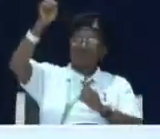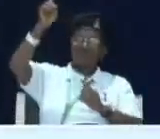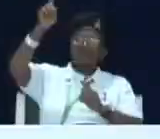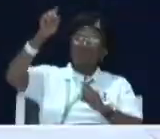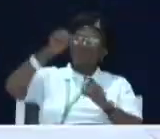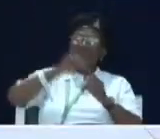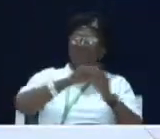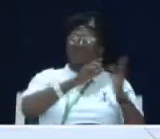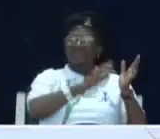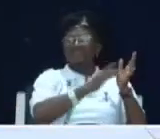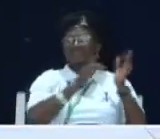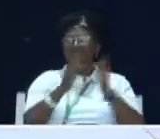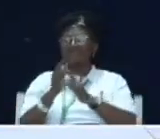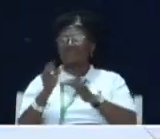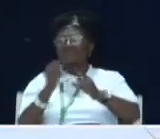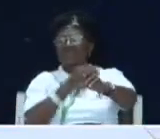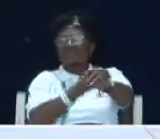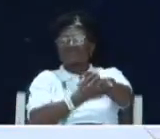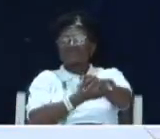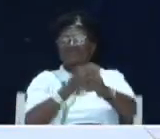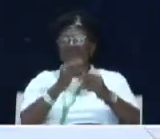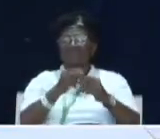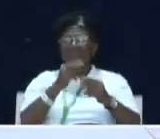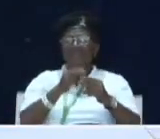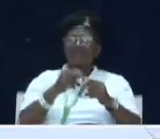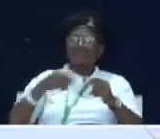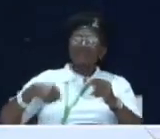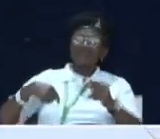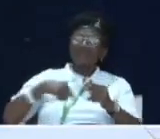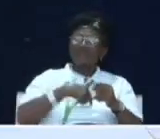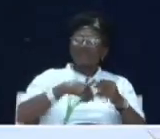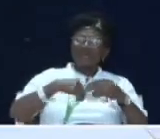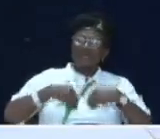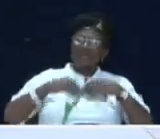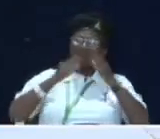In Jesus' mighty name, we have worshipped.